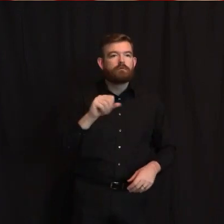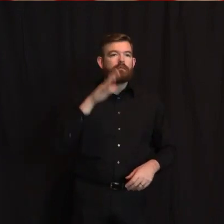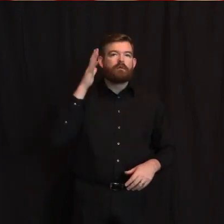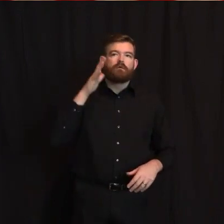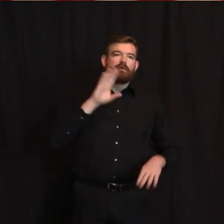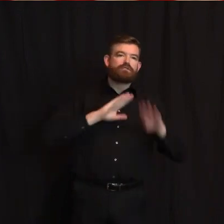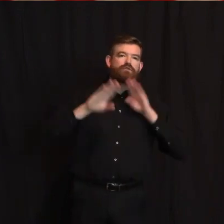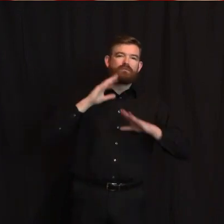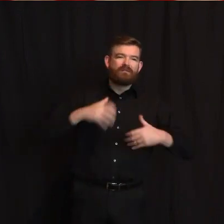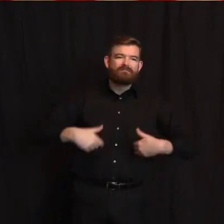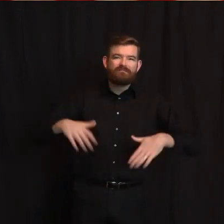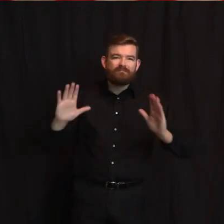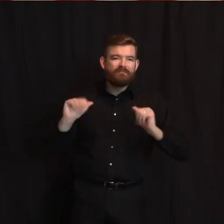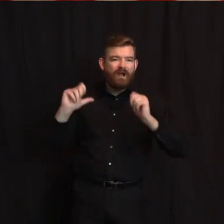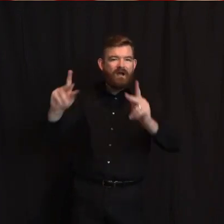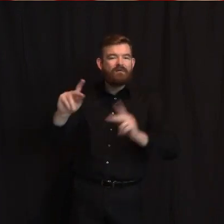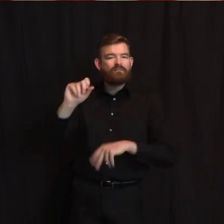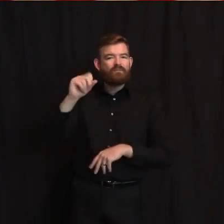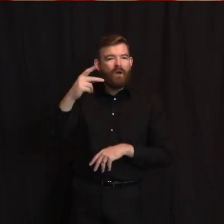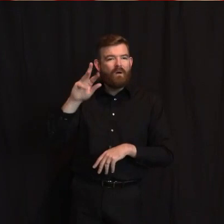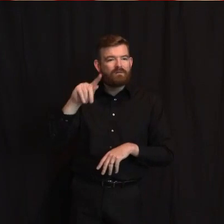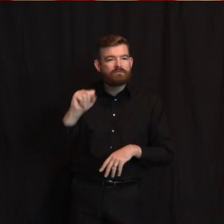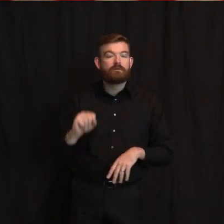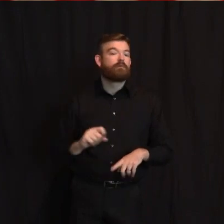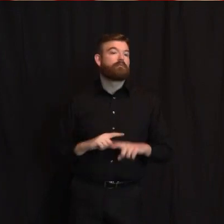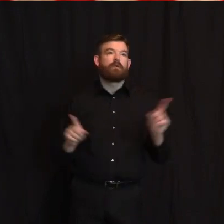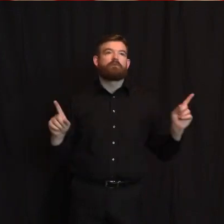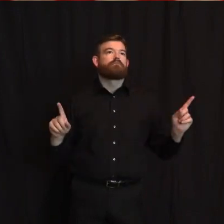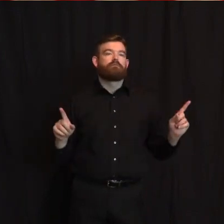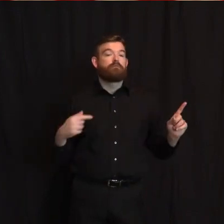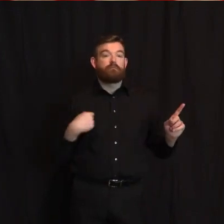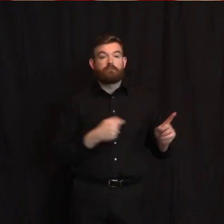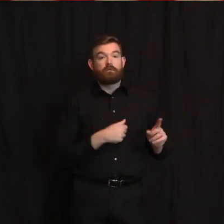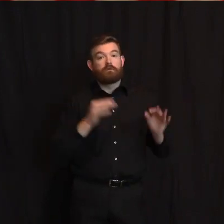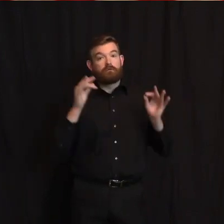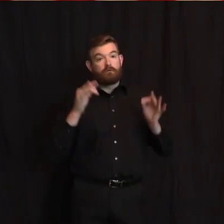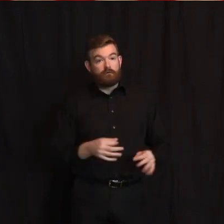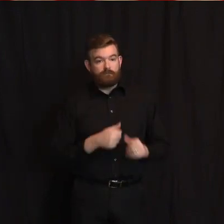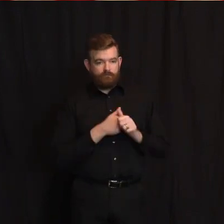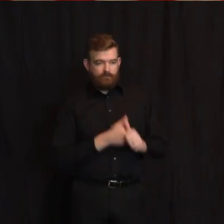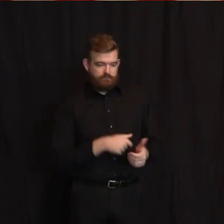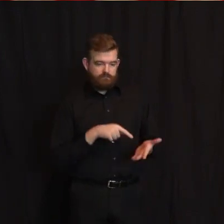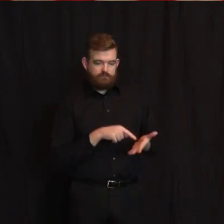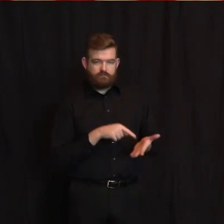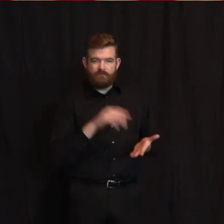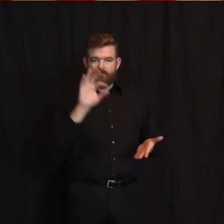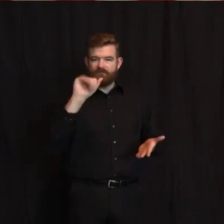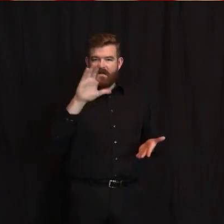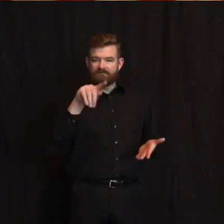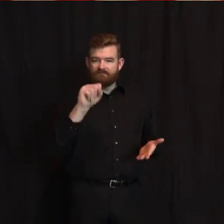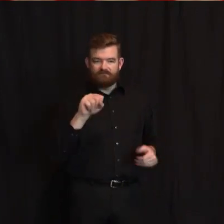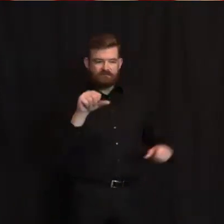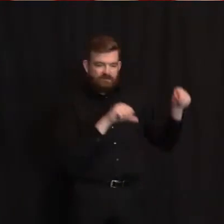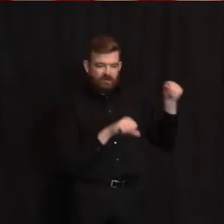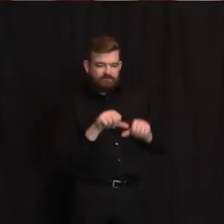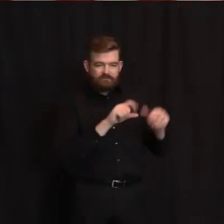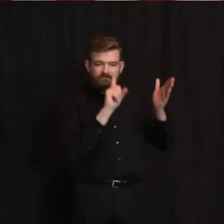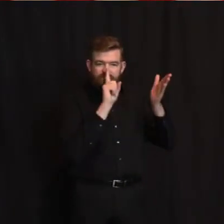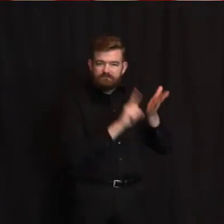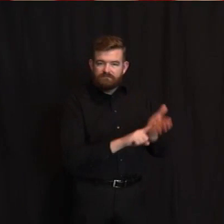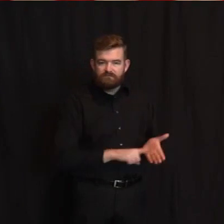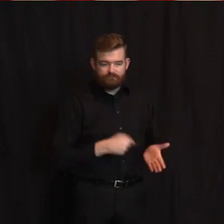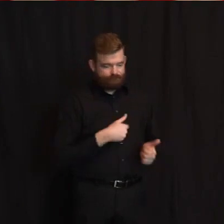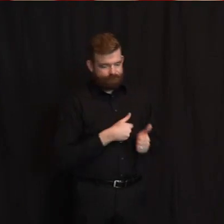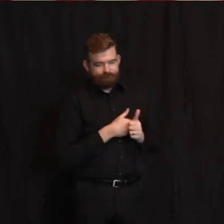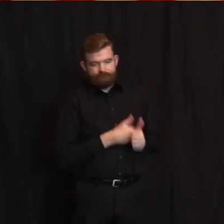can't. We have to make our decisions based on data and fact and science, and we will do that. I believe we had promised